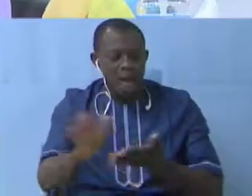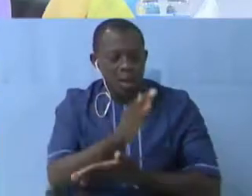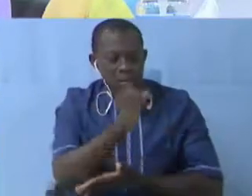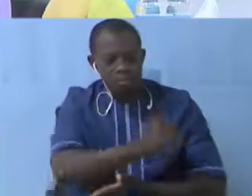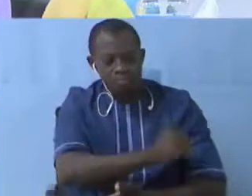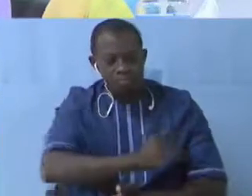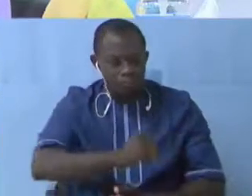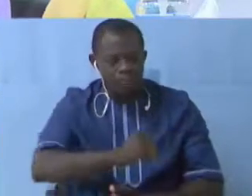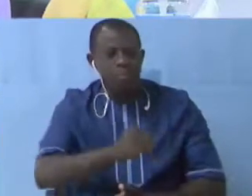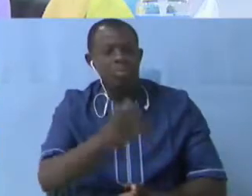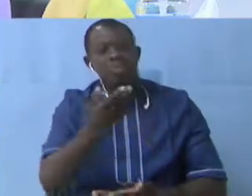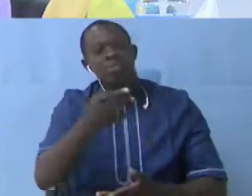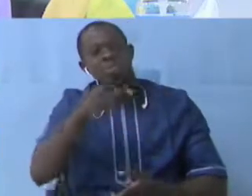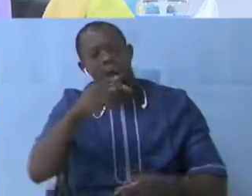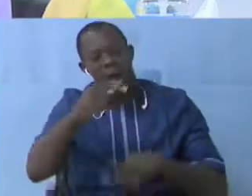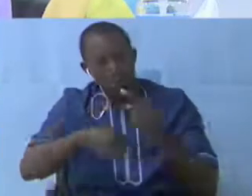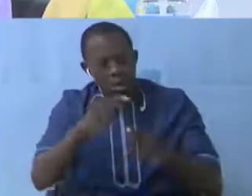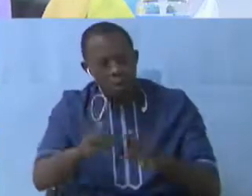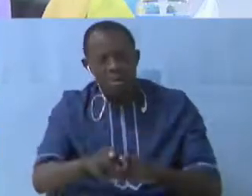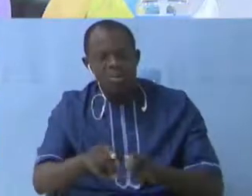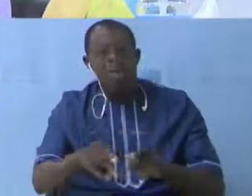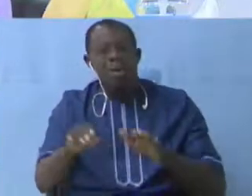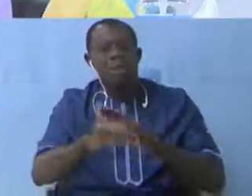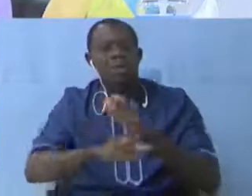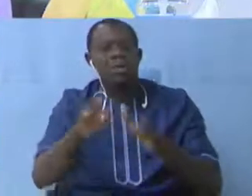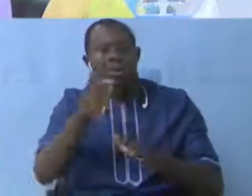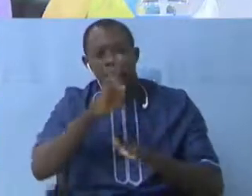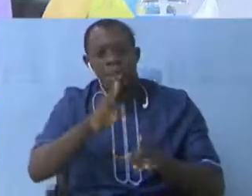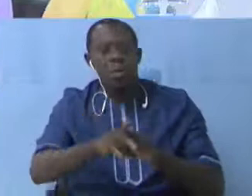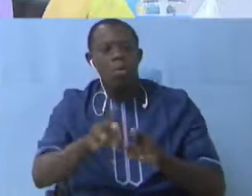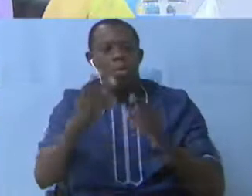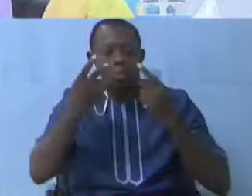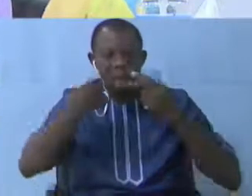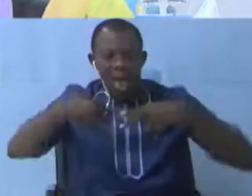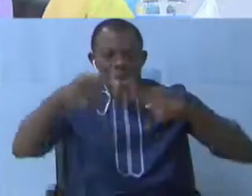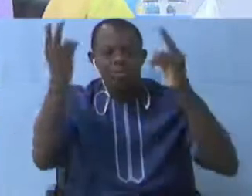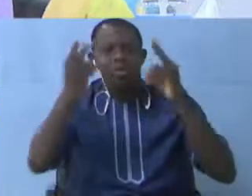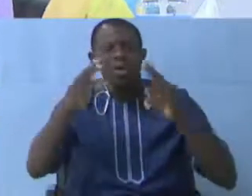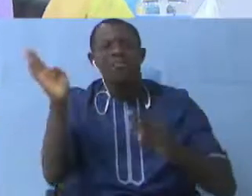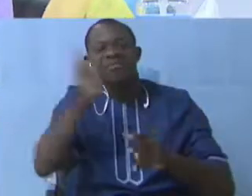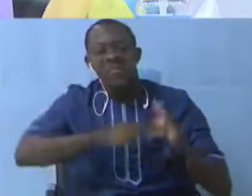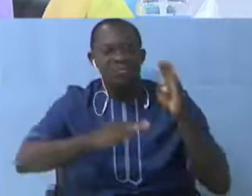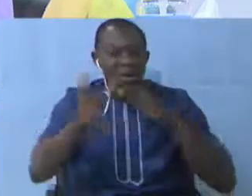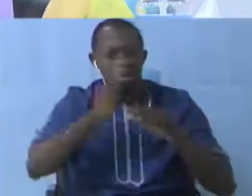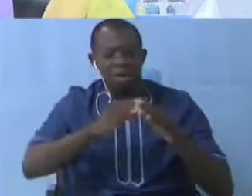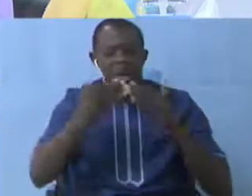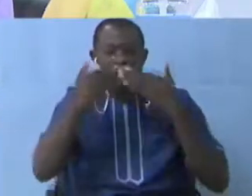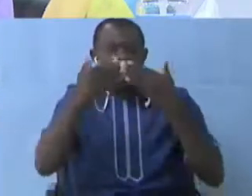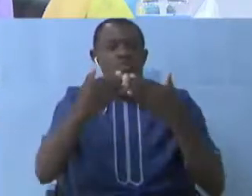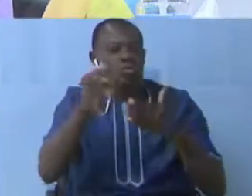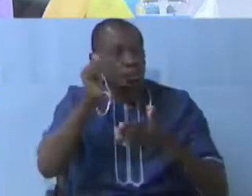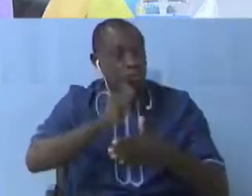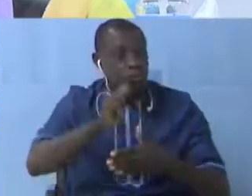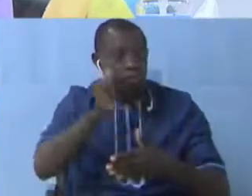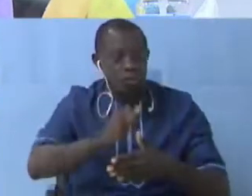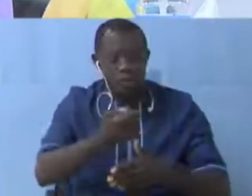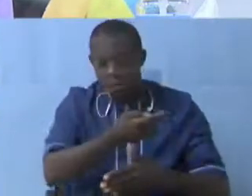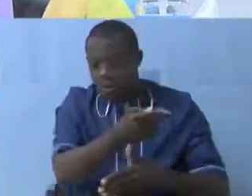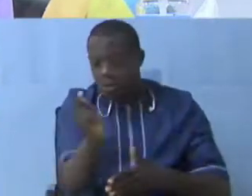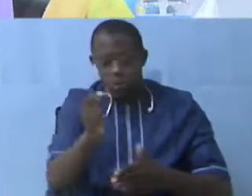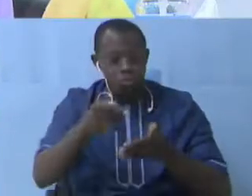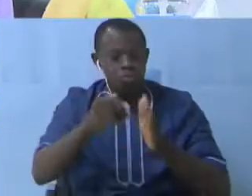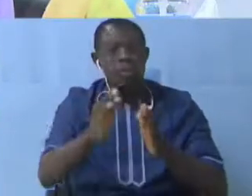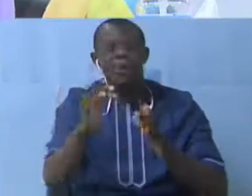sedition, but also publication of false information. fànn bi nga xam moom laa nga gën a jëfoo mooy fànn suufu